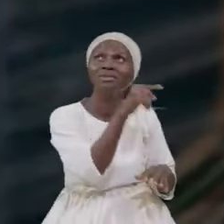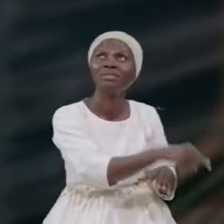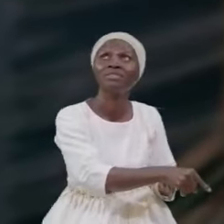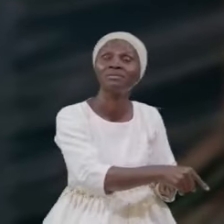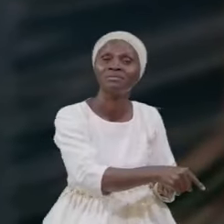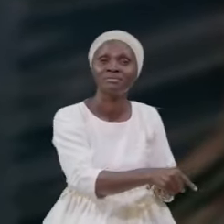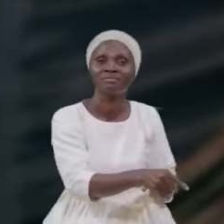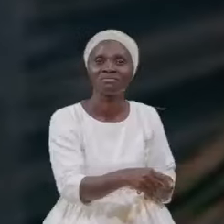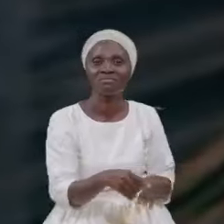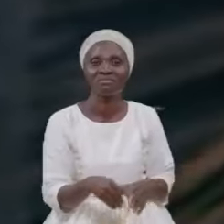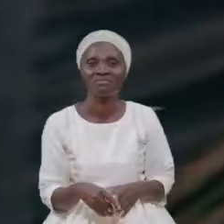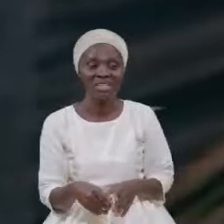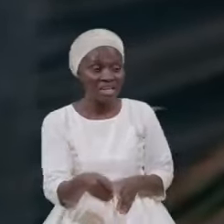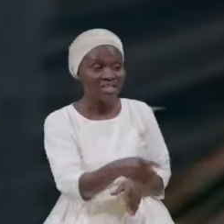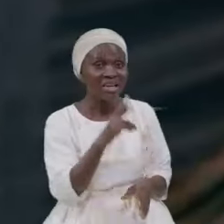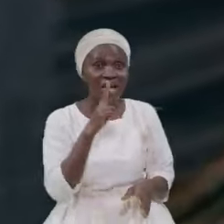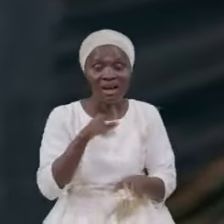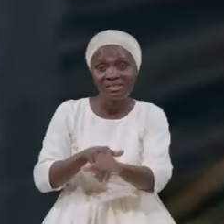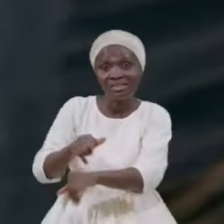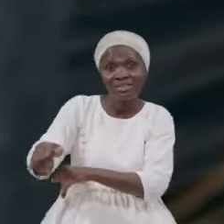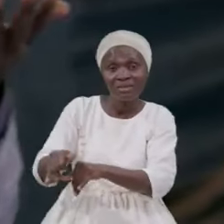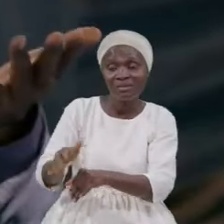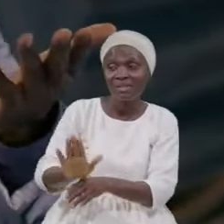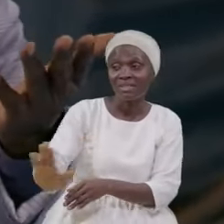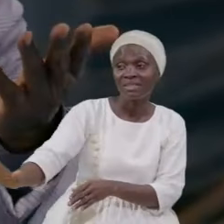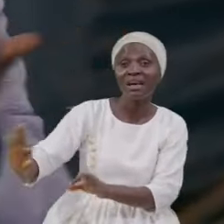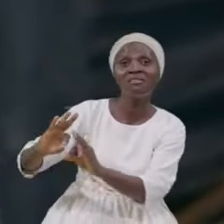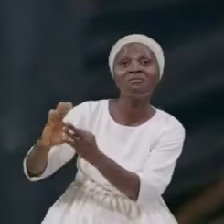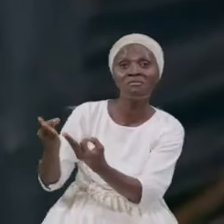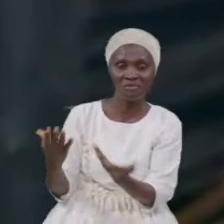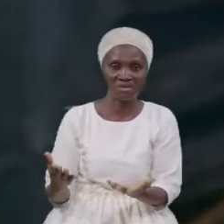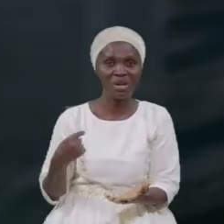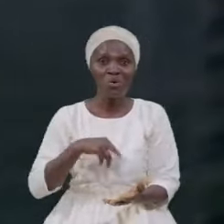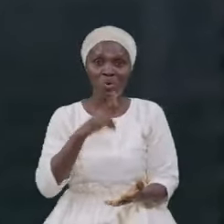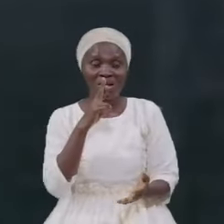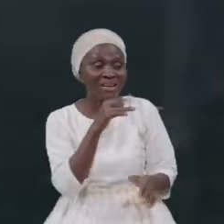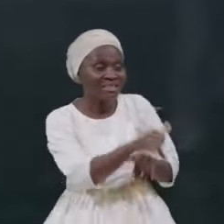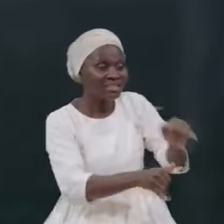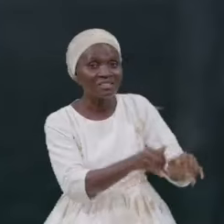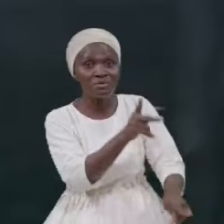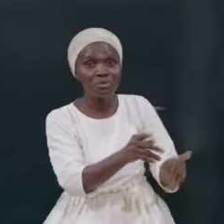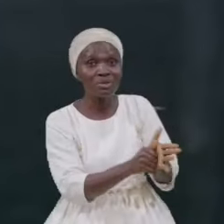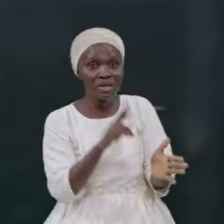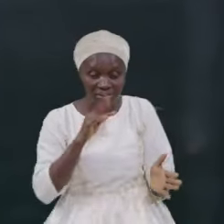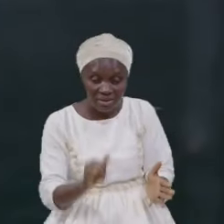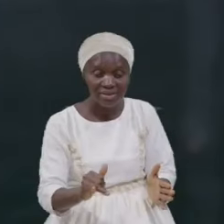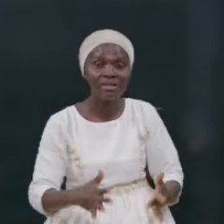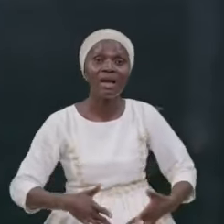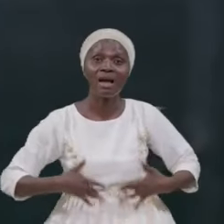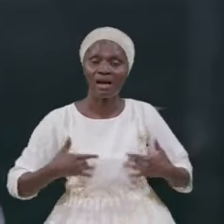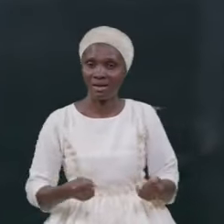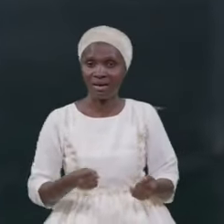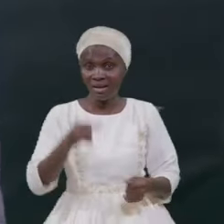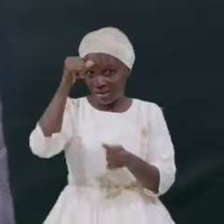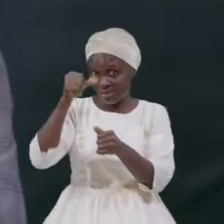deceiving the people that still are alive. Remember the story Jesus told about Lazarus?